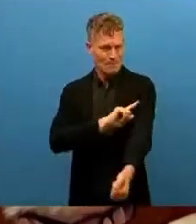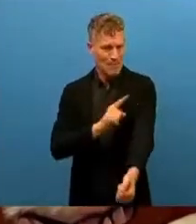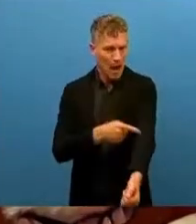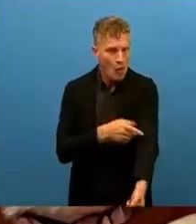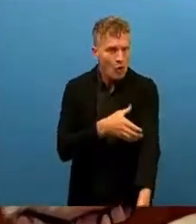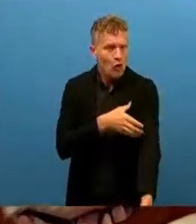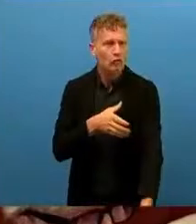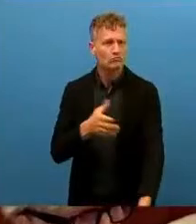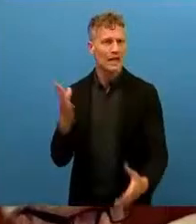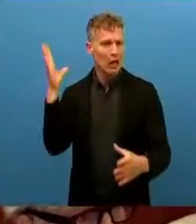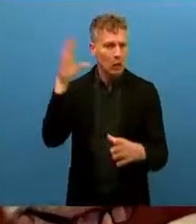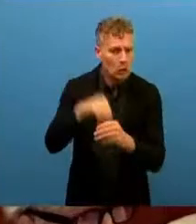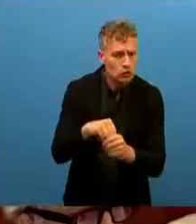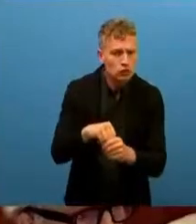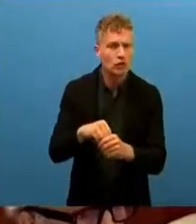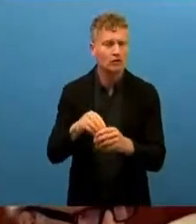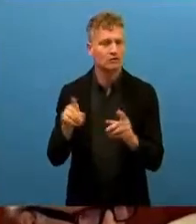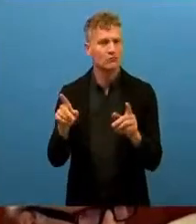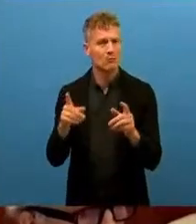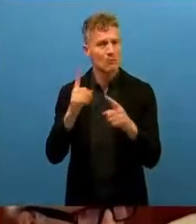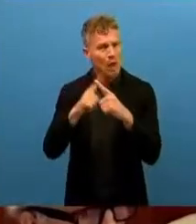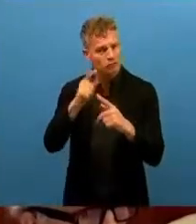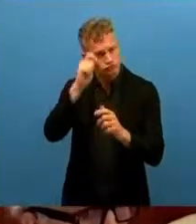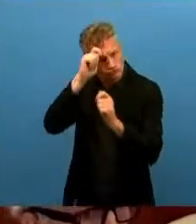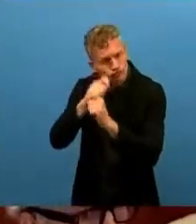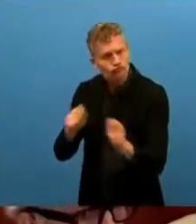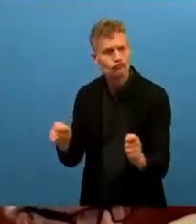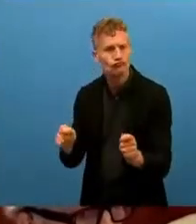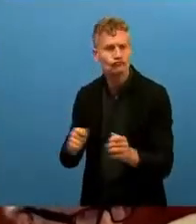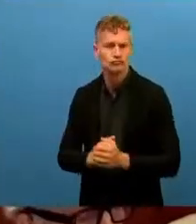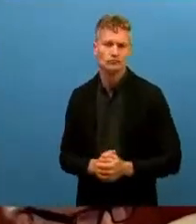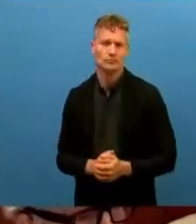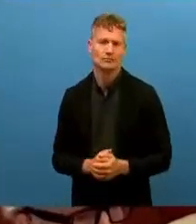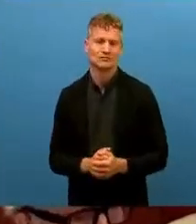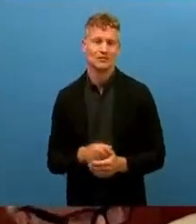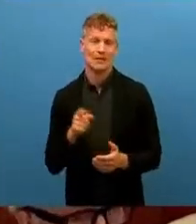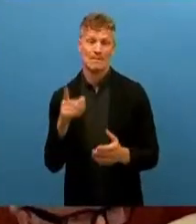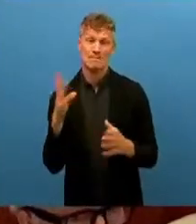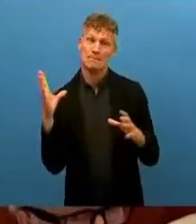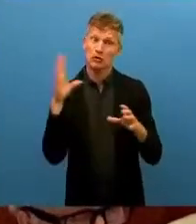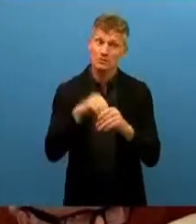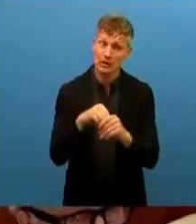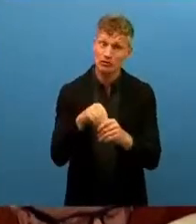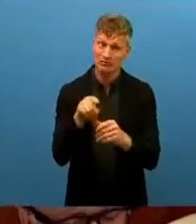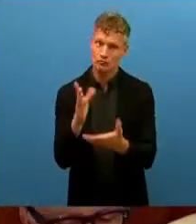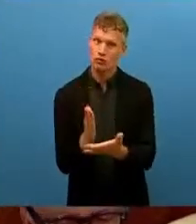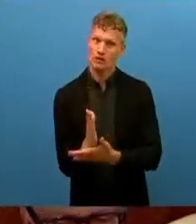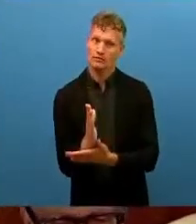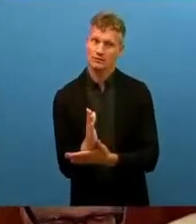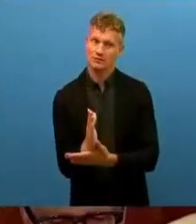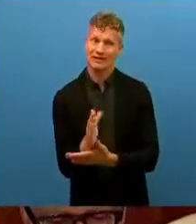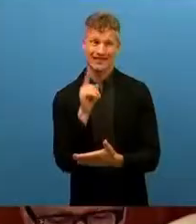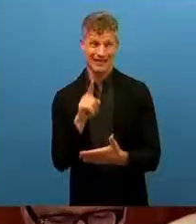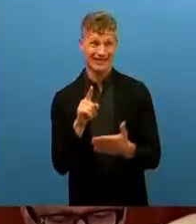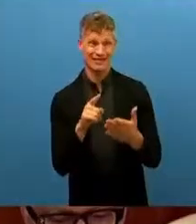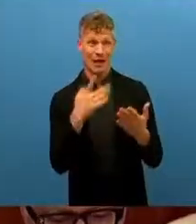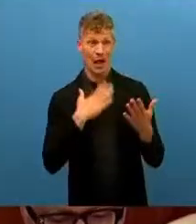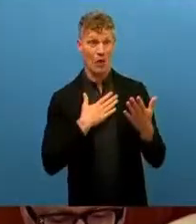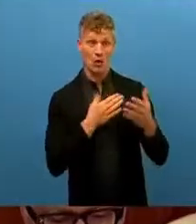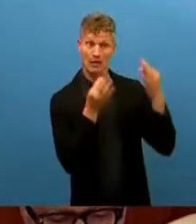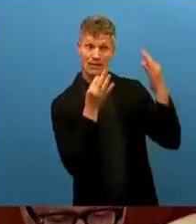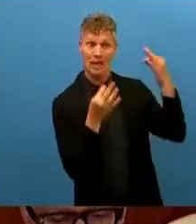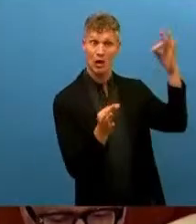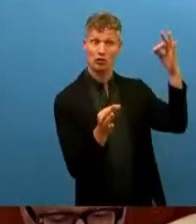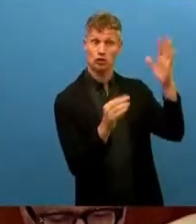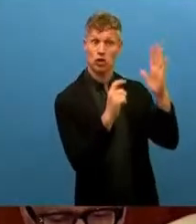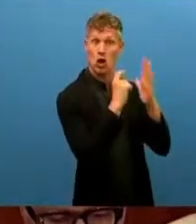Indigenous peoples, the right is not only enshrined in Article 18 of the UN Declaration, but also forms a cornerstone of our